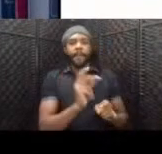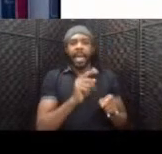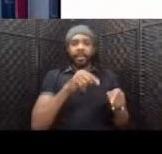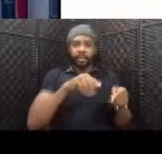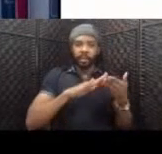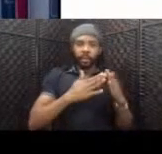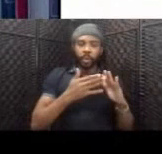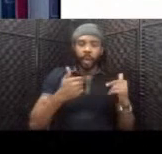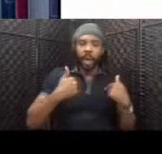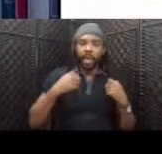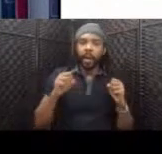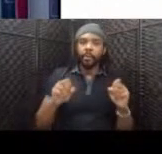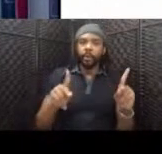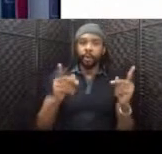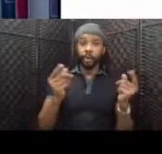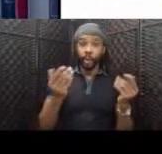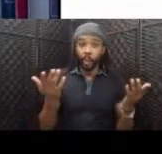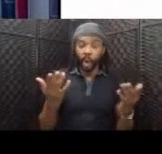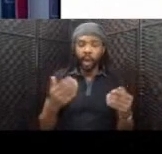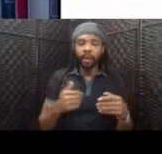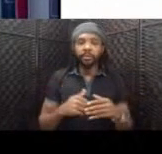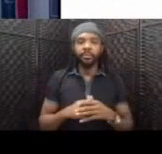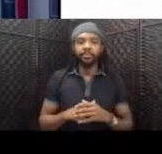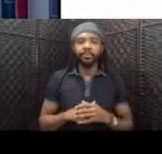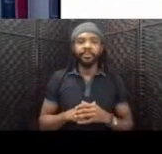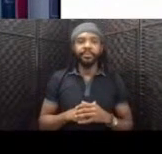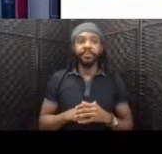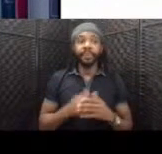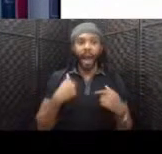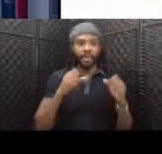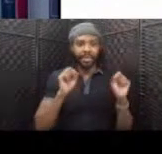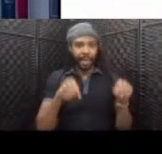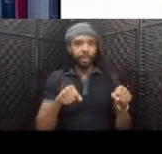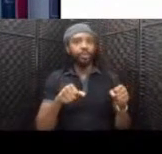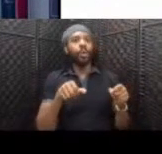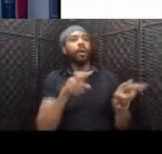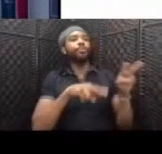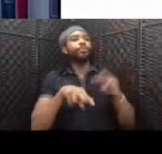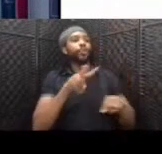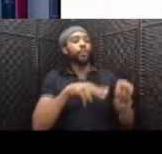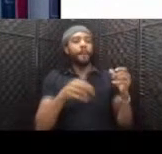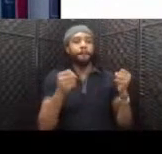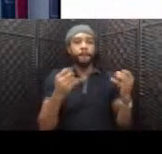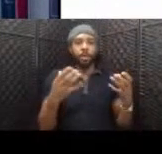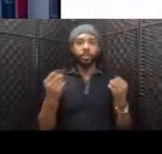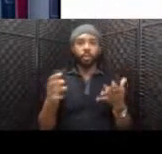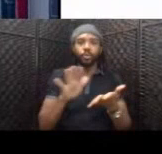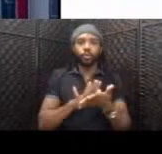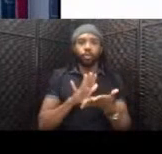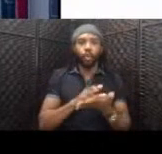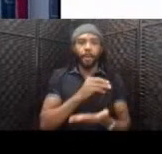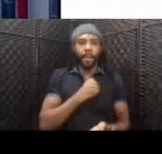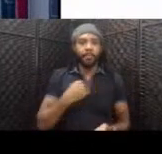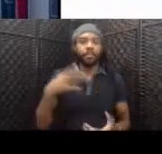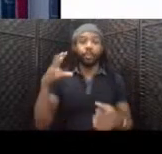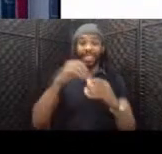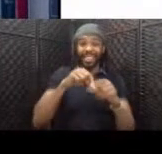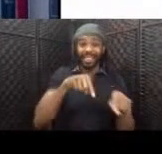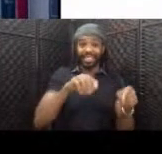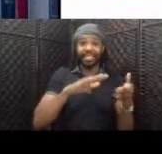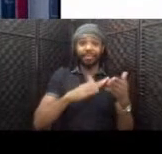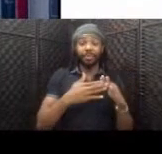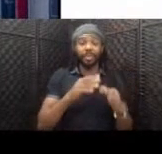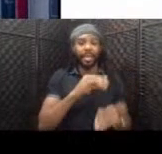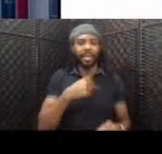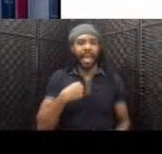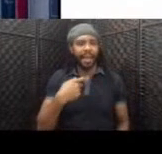had the opportunity to observe multiple school members in the community, and I just